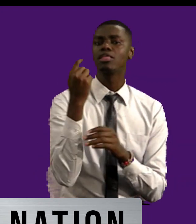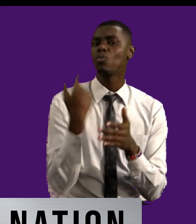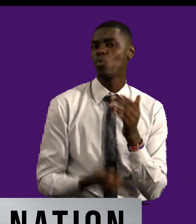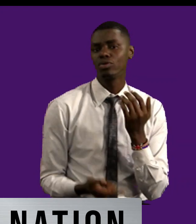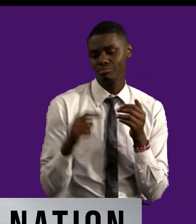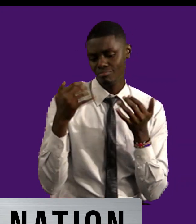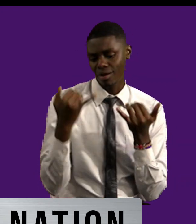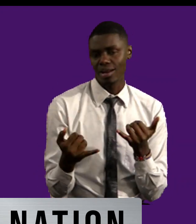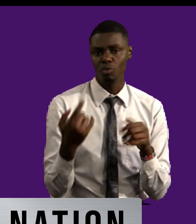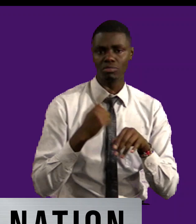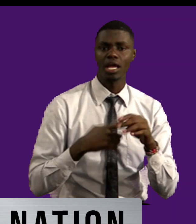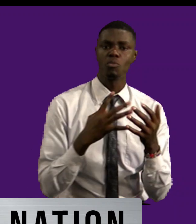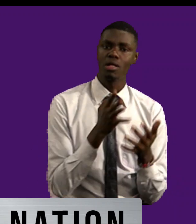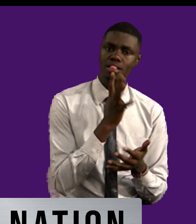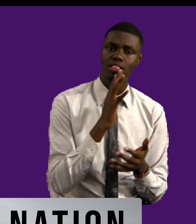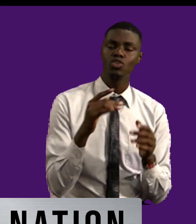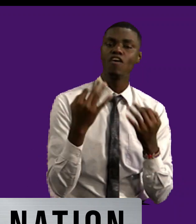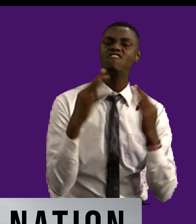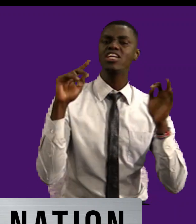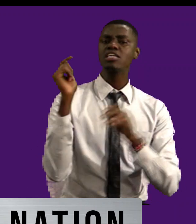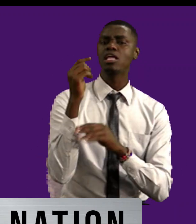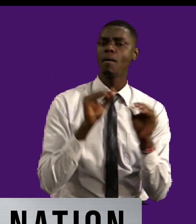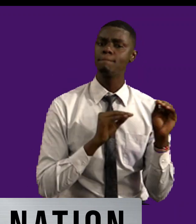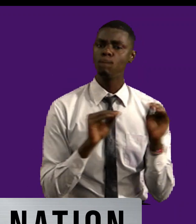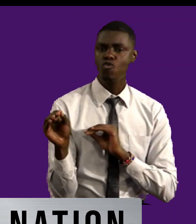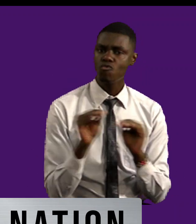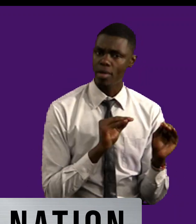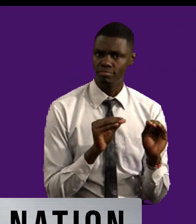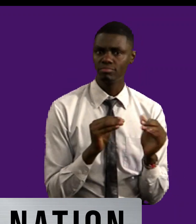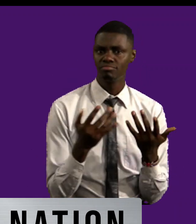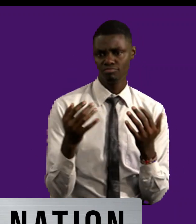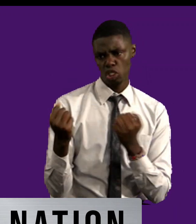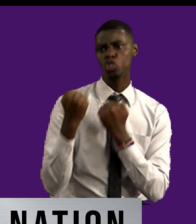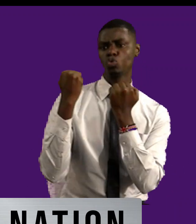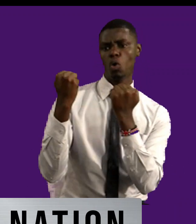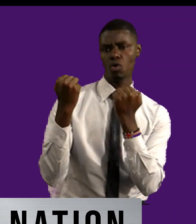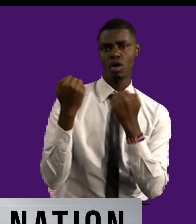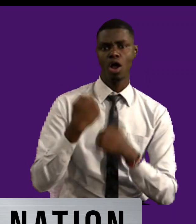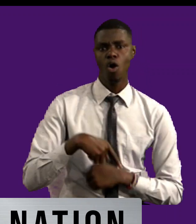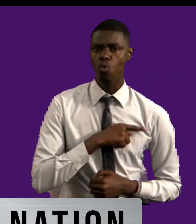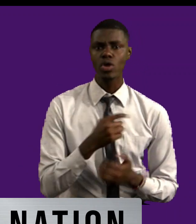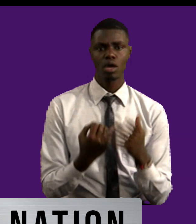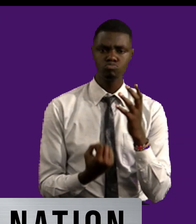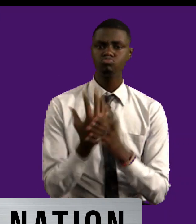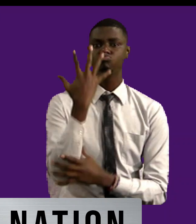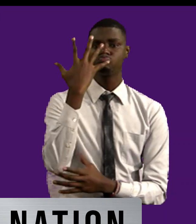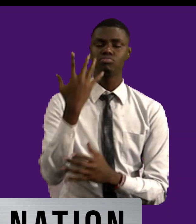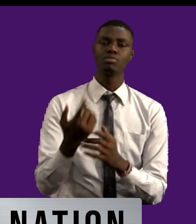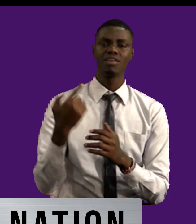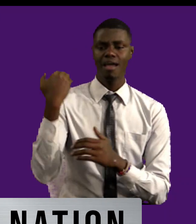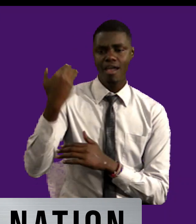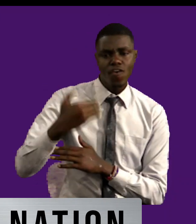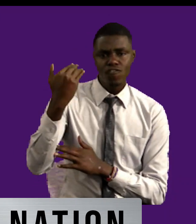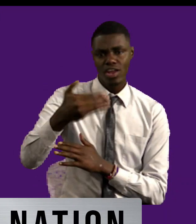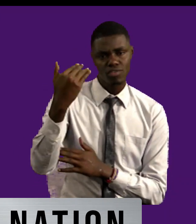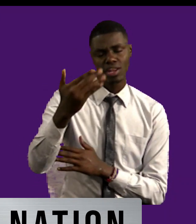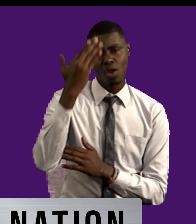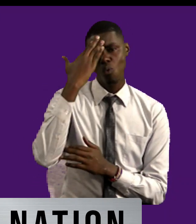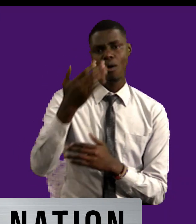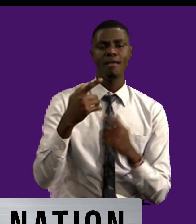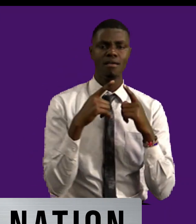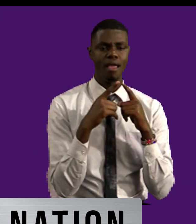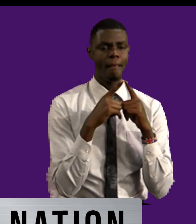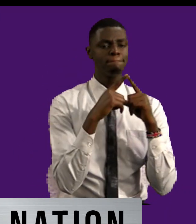right now, as we speak? Free Kenya Movement is stable, and we are growing every day because our